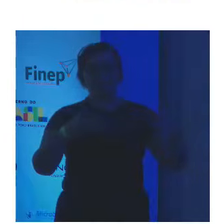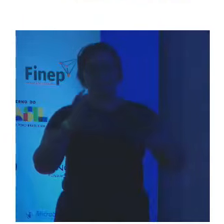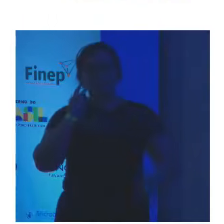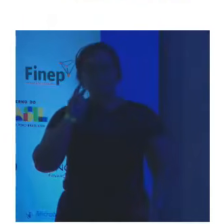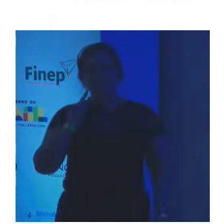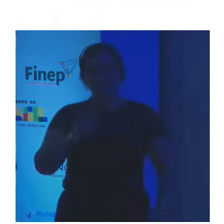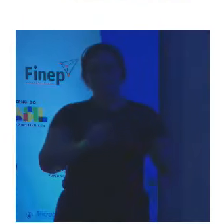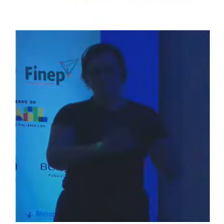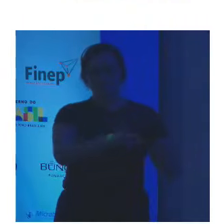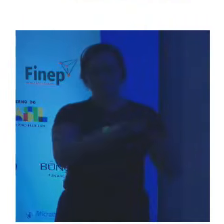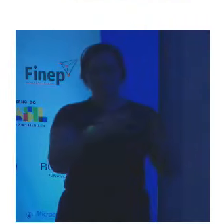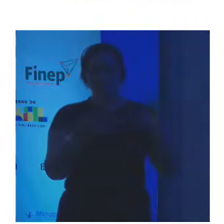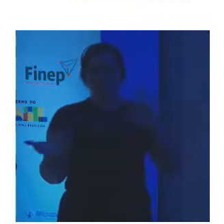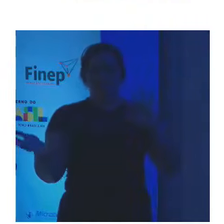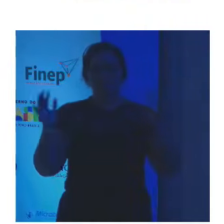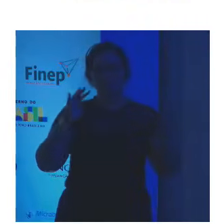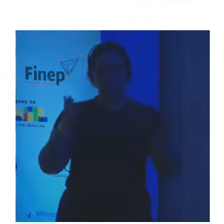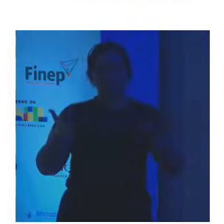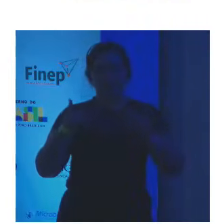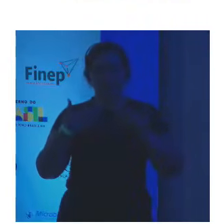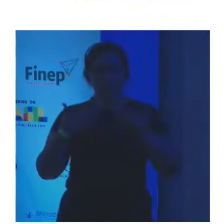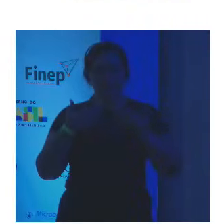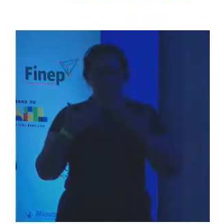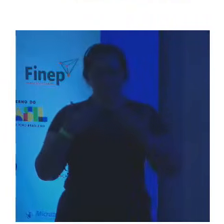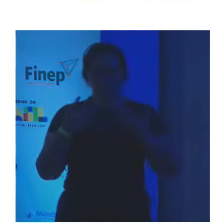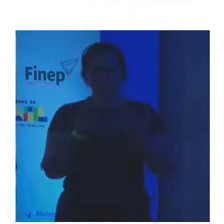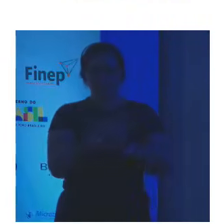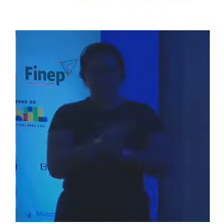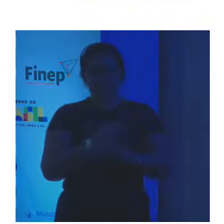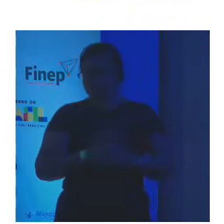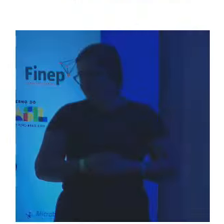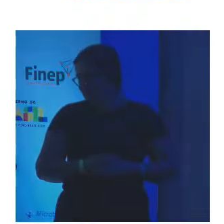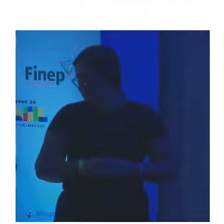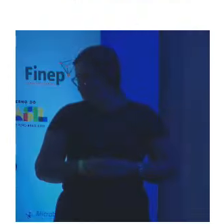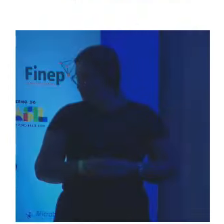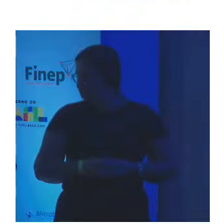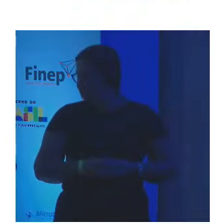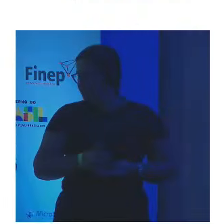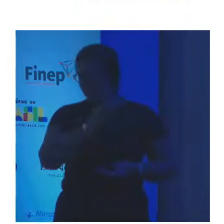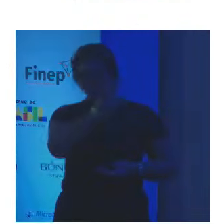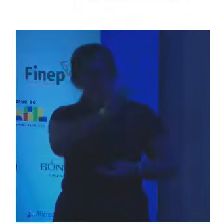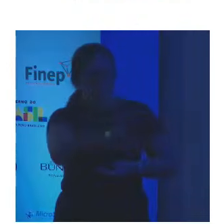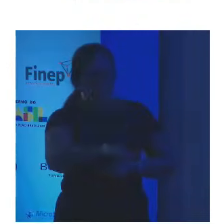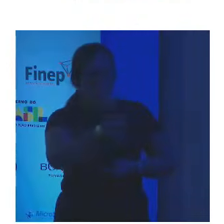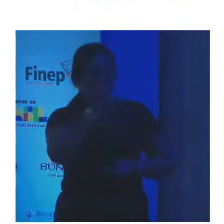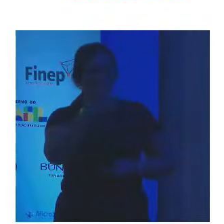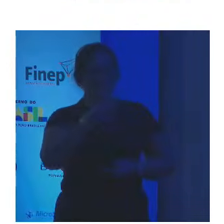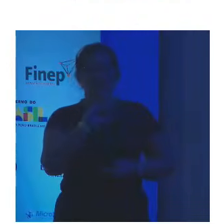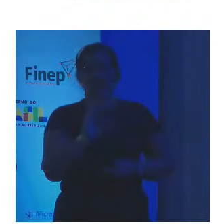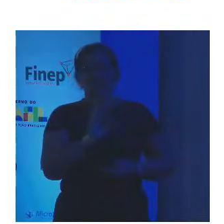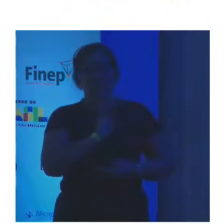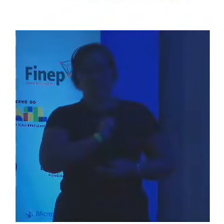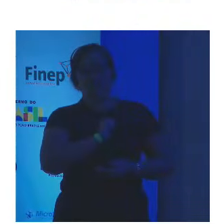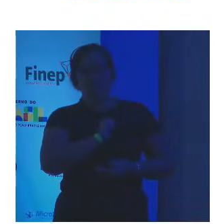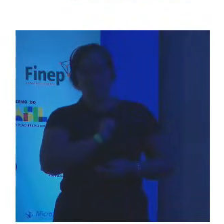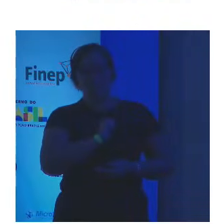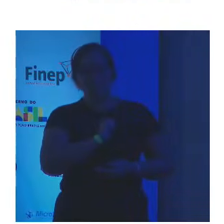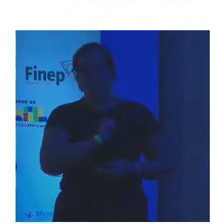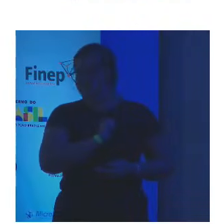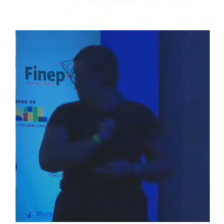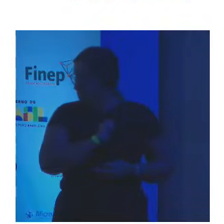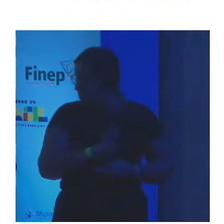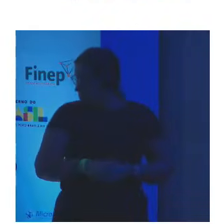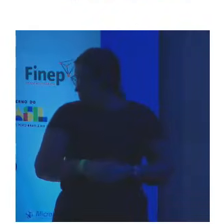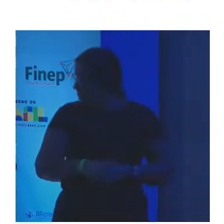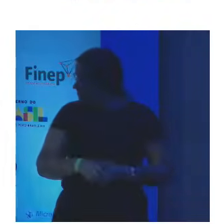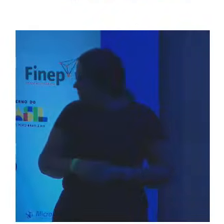have. And the last part is something that I love very much, because just to say that we